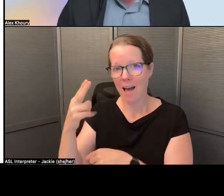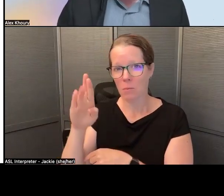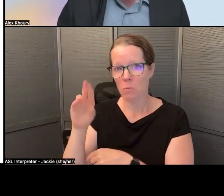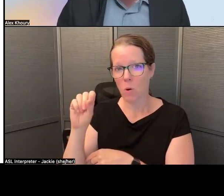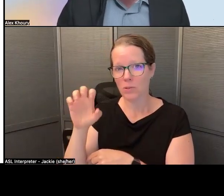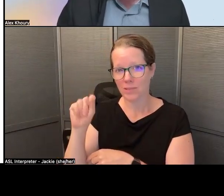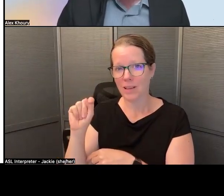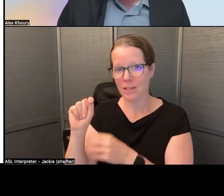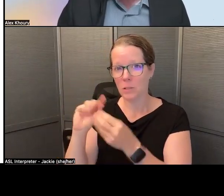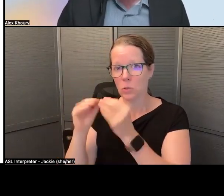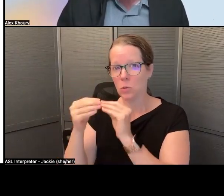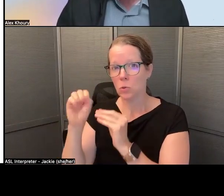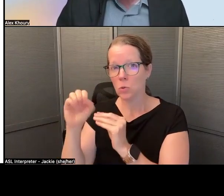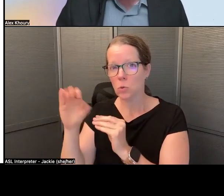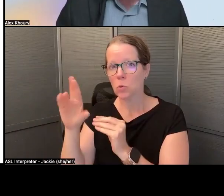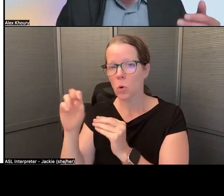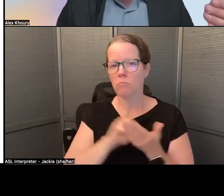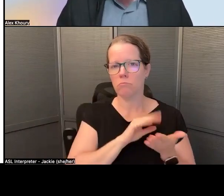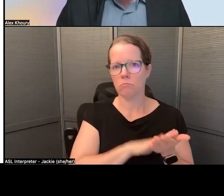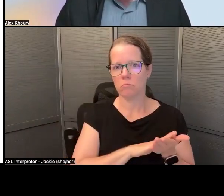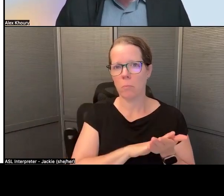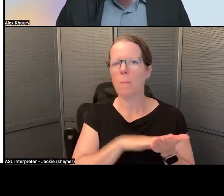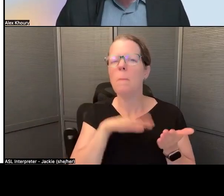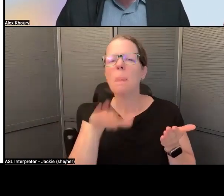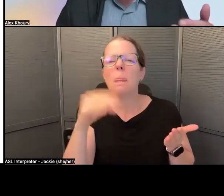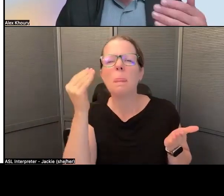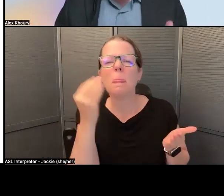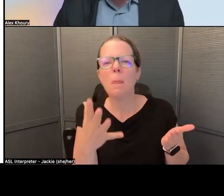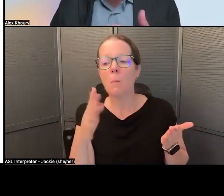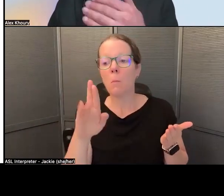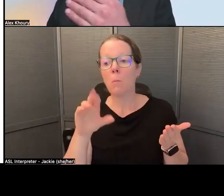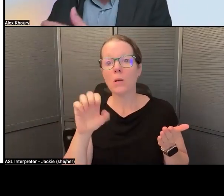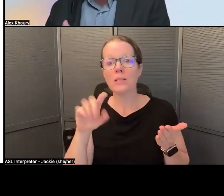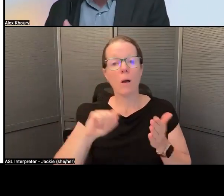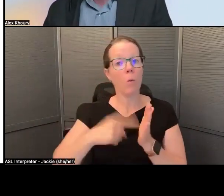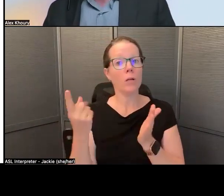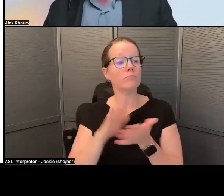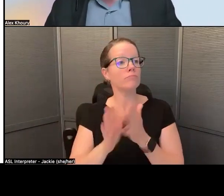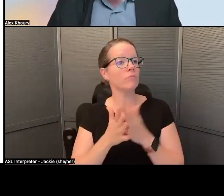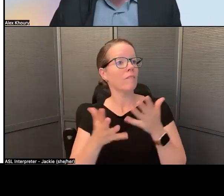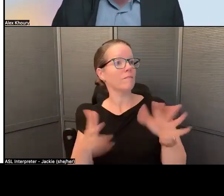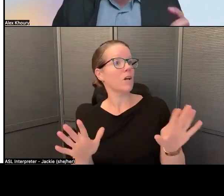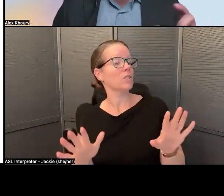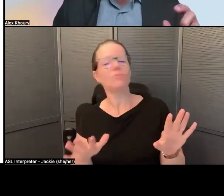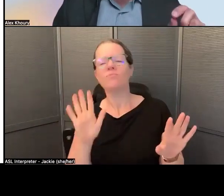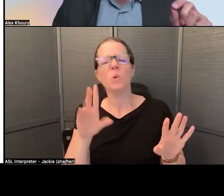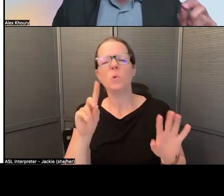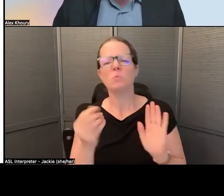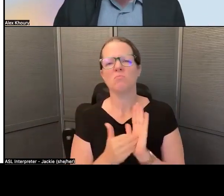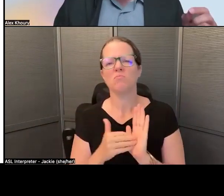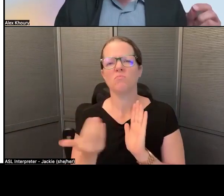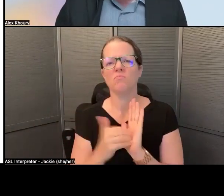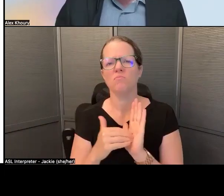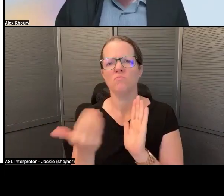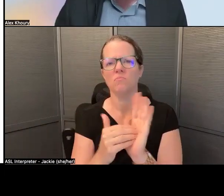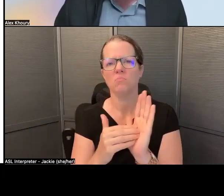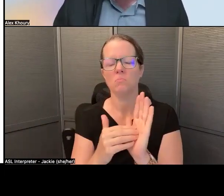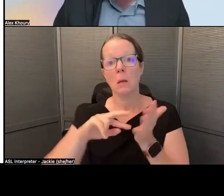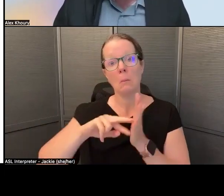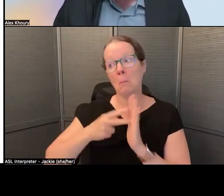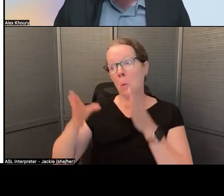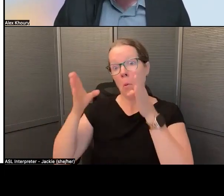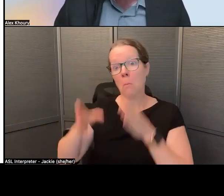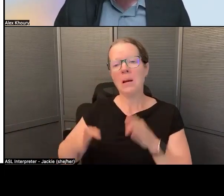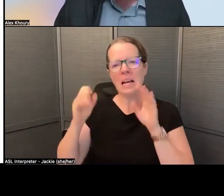multiple times, so the same individual could have a high Brosset score today and tomorrow. So this is the total number of